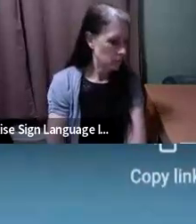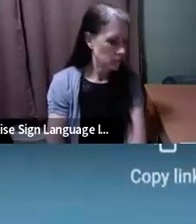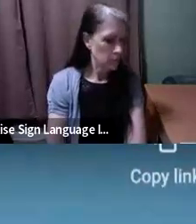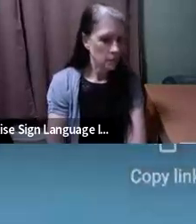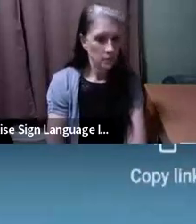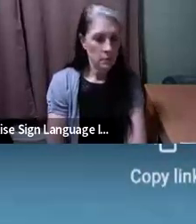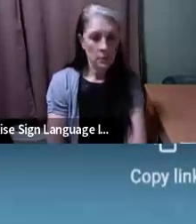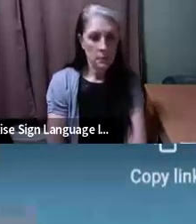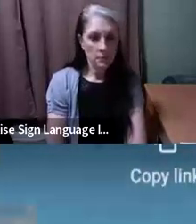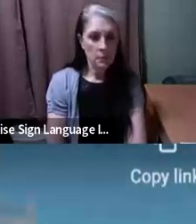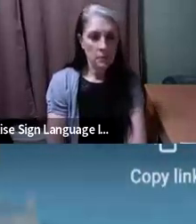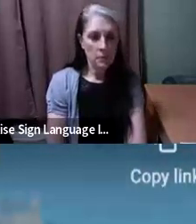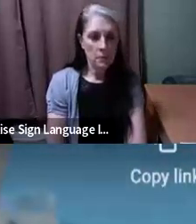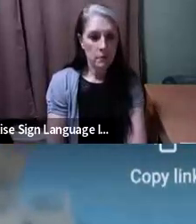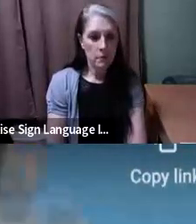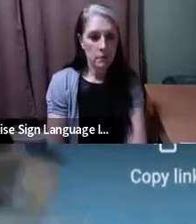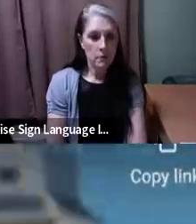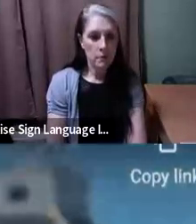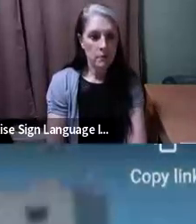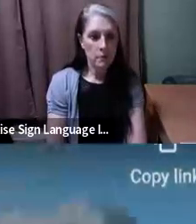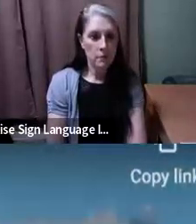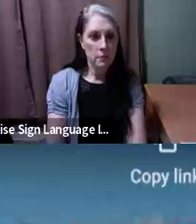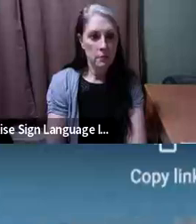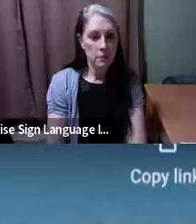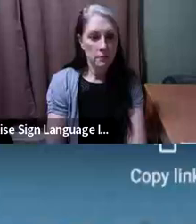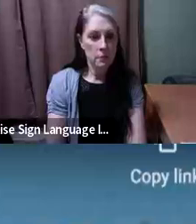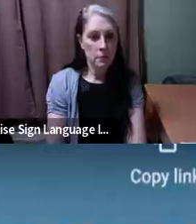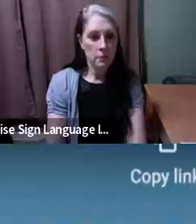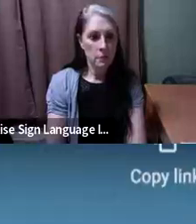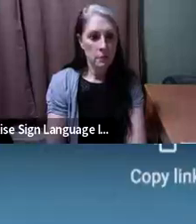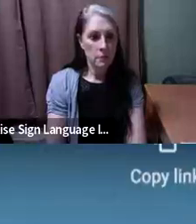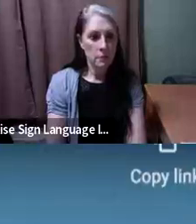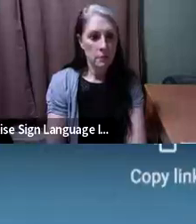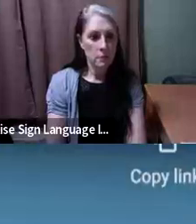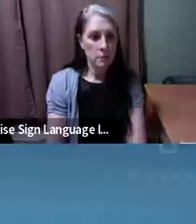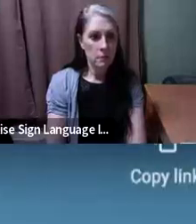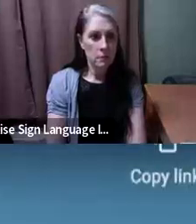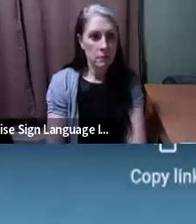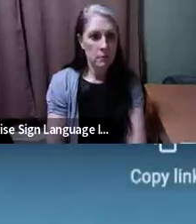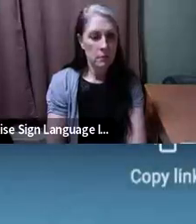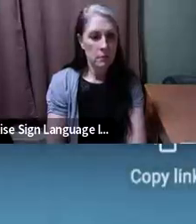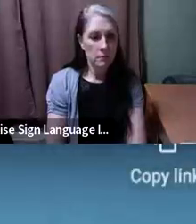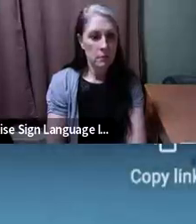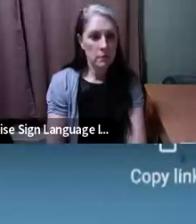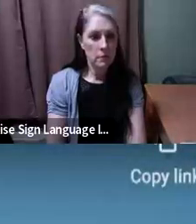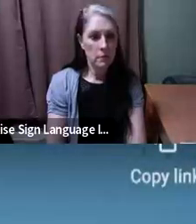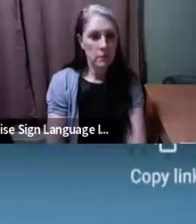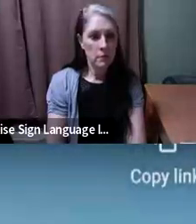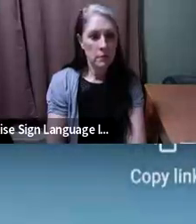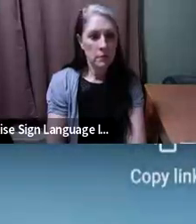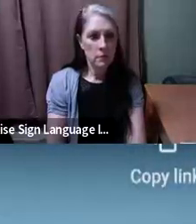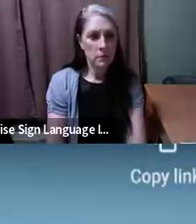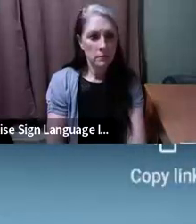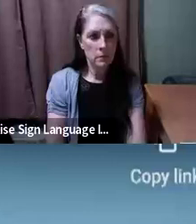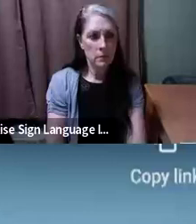DeMarco turns away and then back while Jean-Pierre joins him. The three move together, softly, changing direction